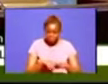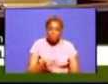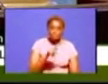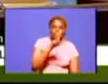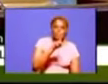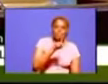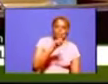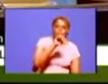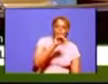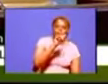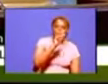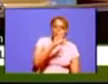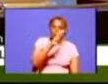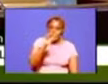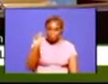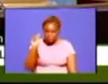maiden